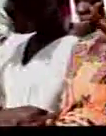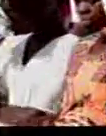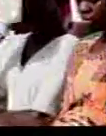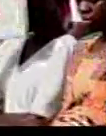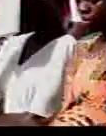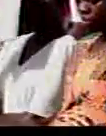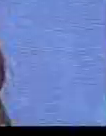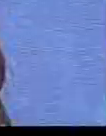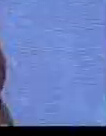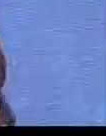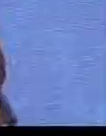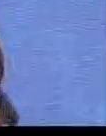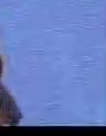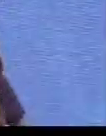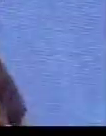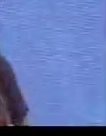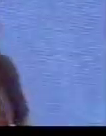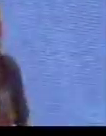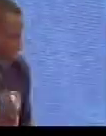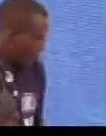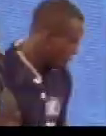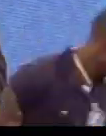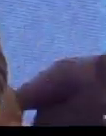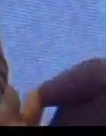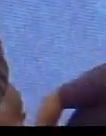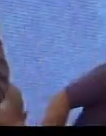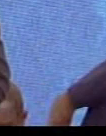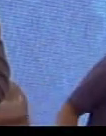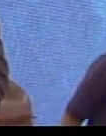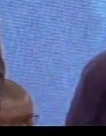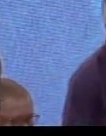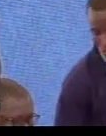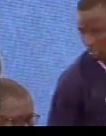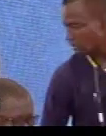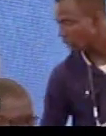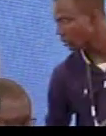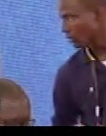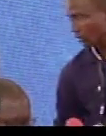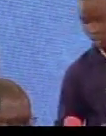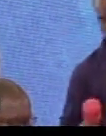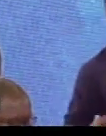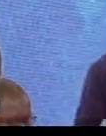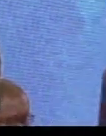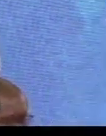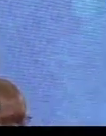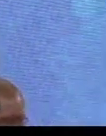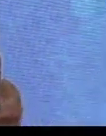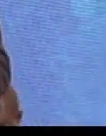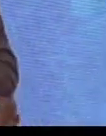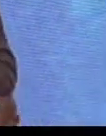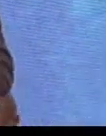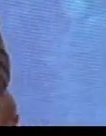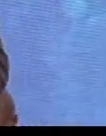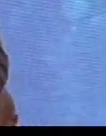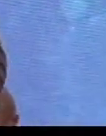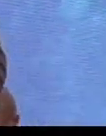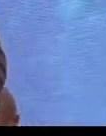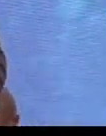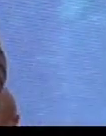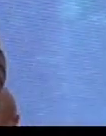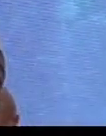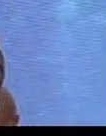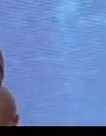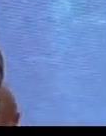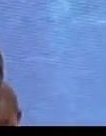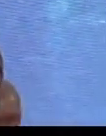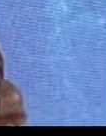university. She had a PhD from Kansas State University in the United States